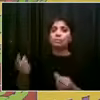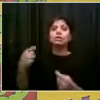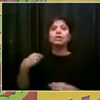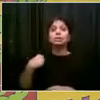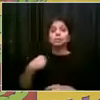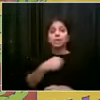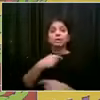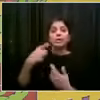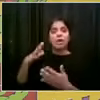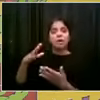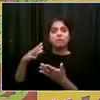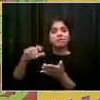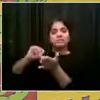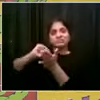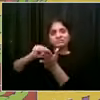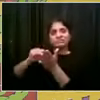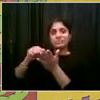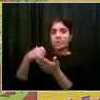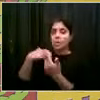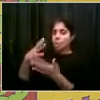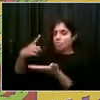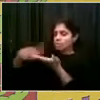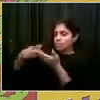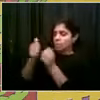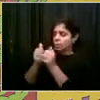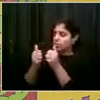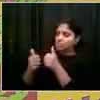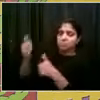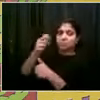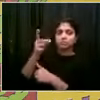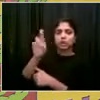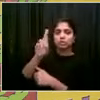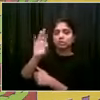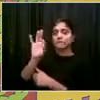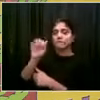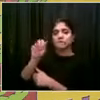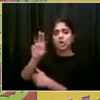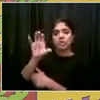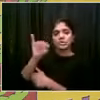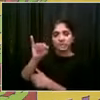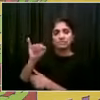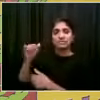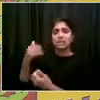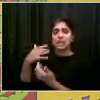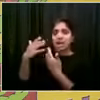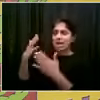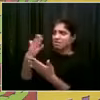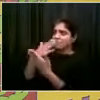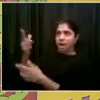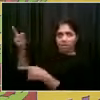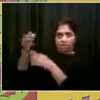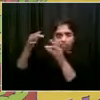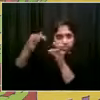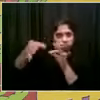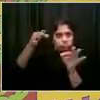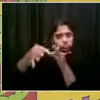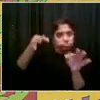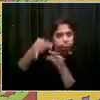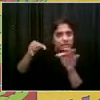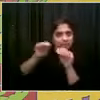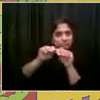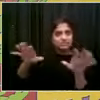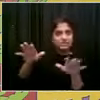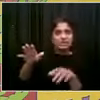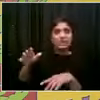vaccinations are necessary. But it's worth repeating, it's worth continuing to answer. And certainly the